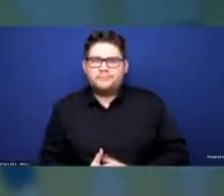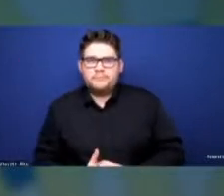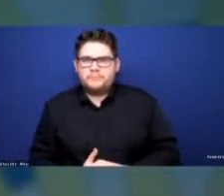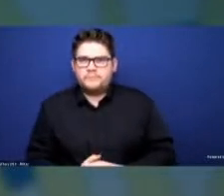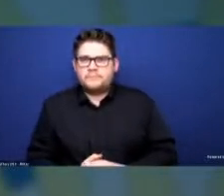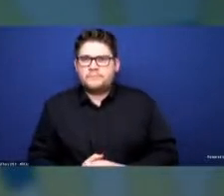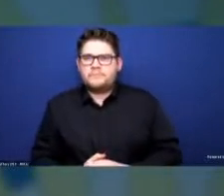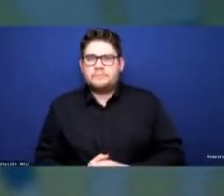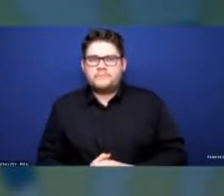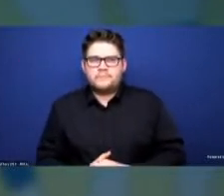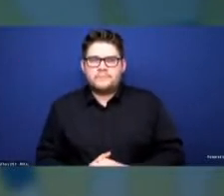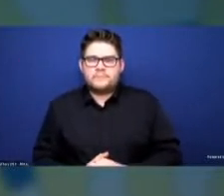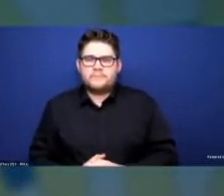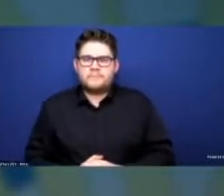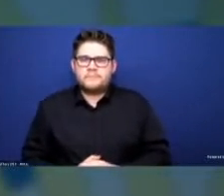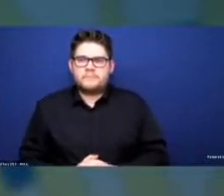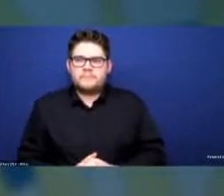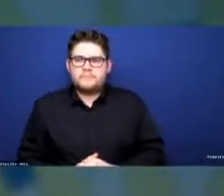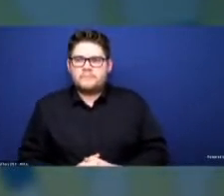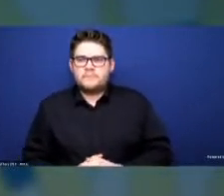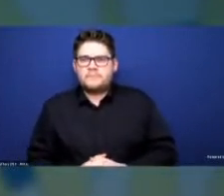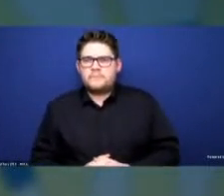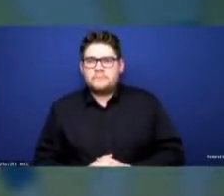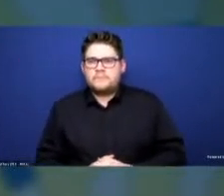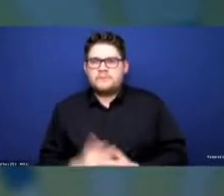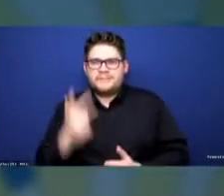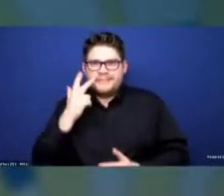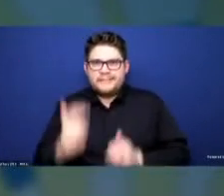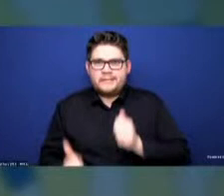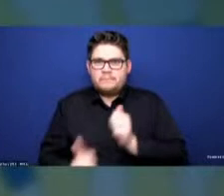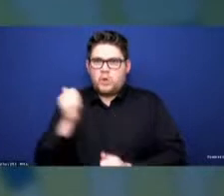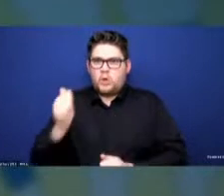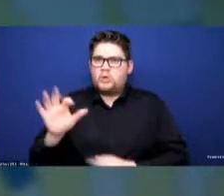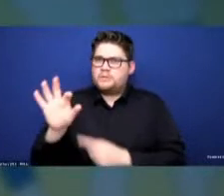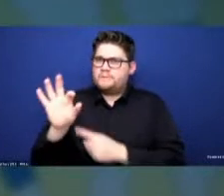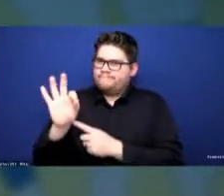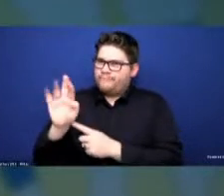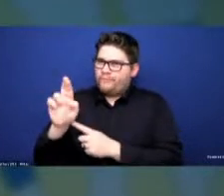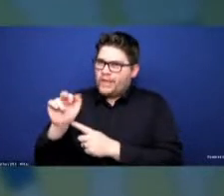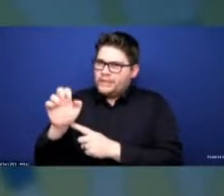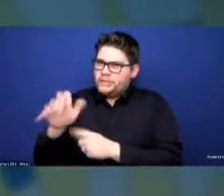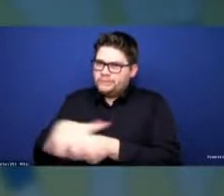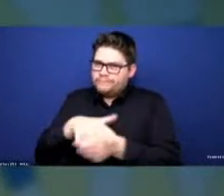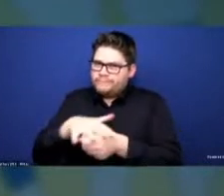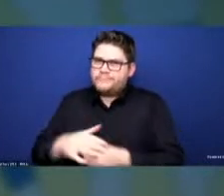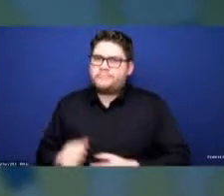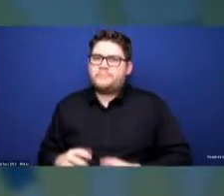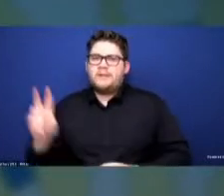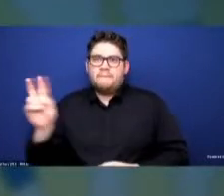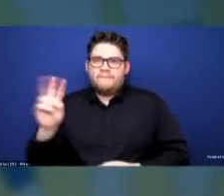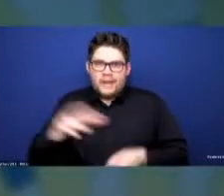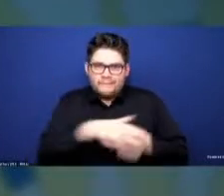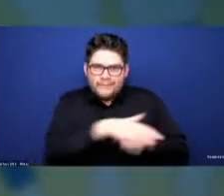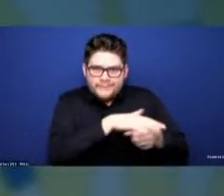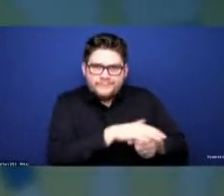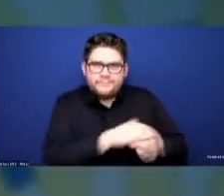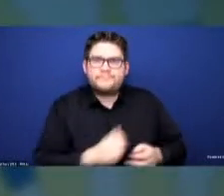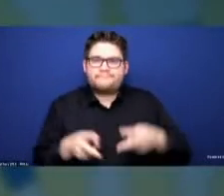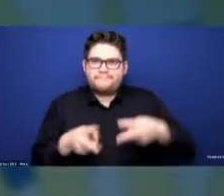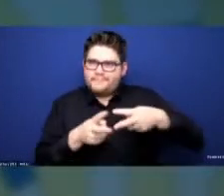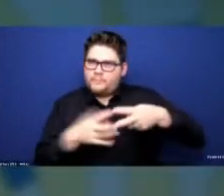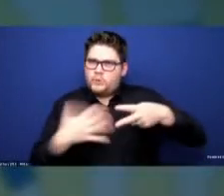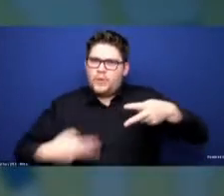Coastal. We've had high rates across the north for some time, and those have been leveling off and coming